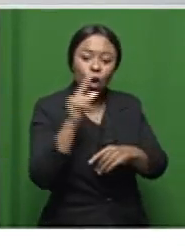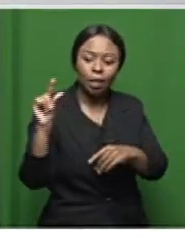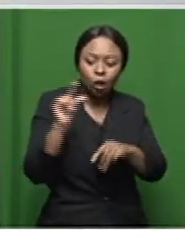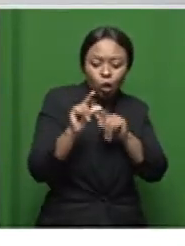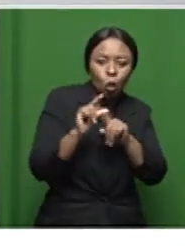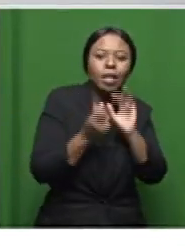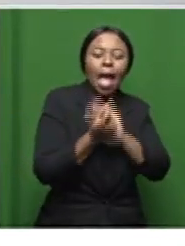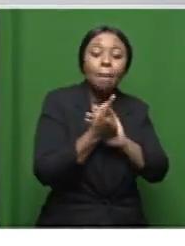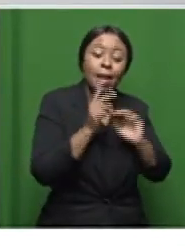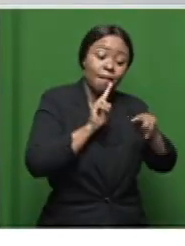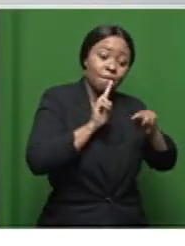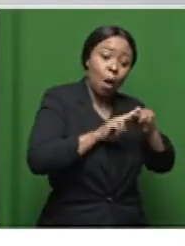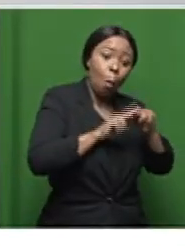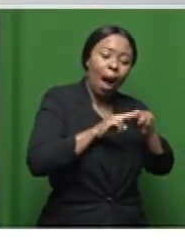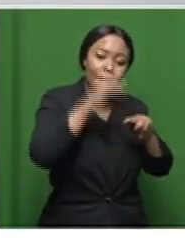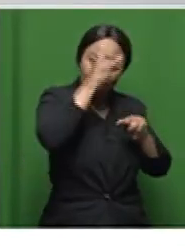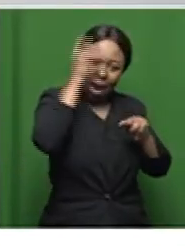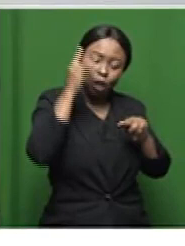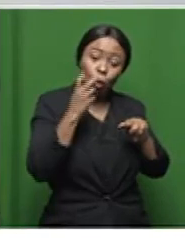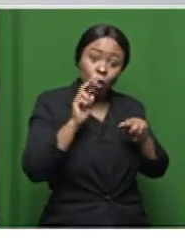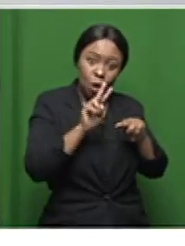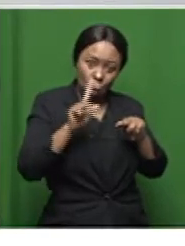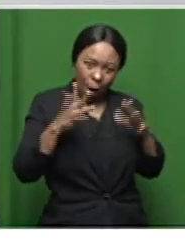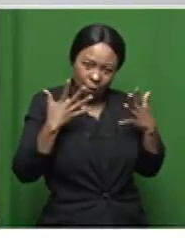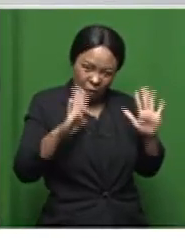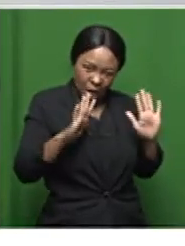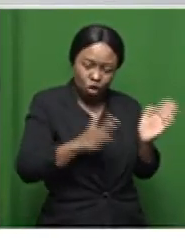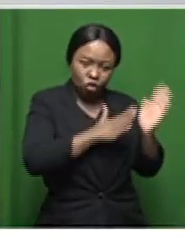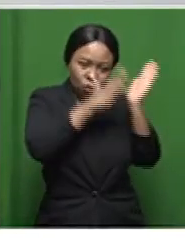in February and March in 2021. And